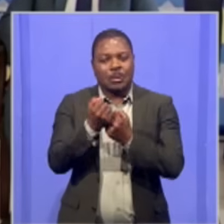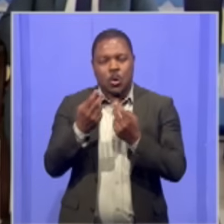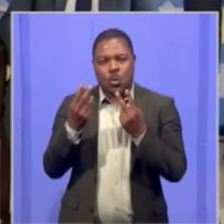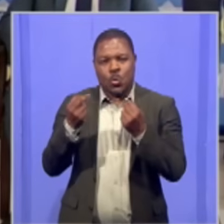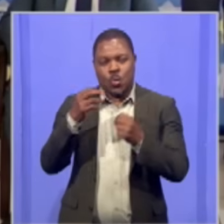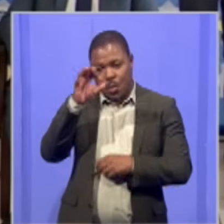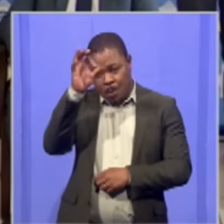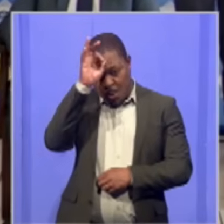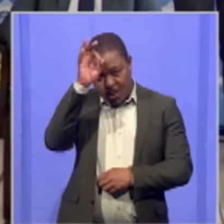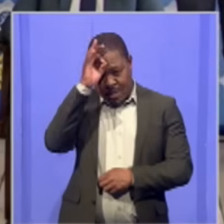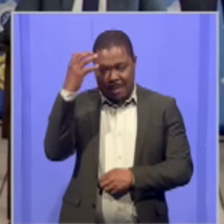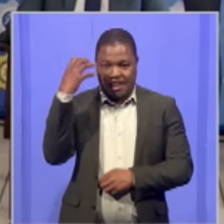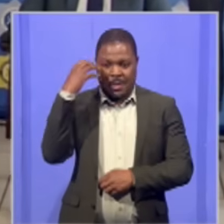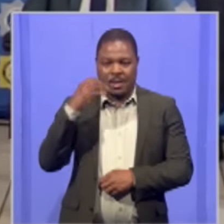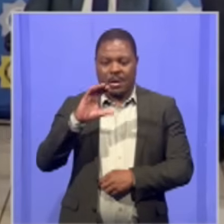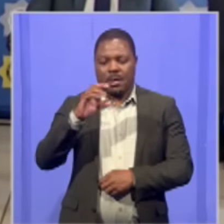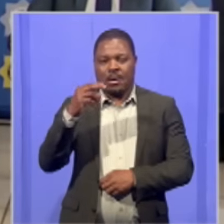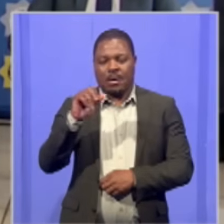la sepolesa Firoz Kachaliya.